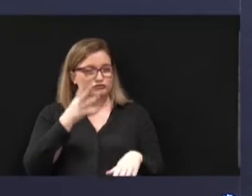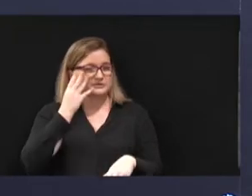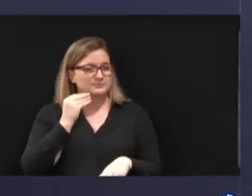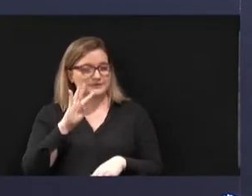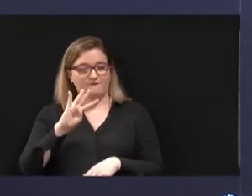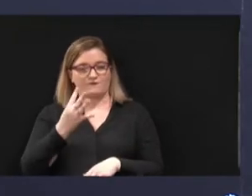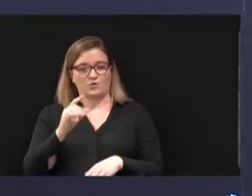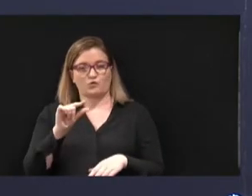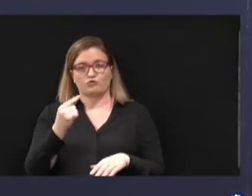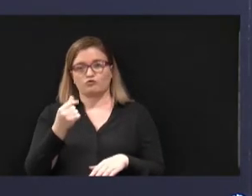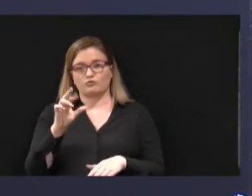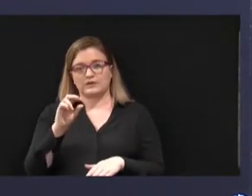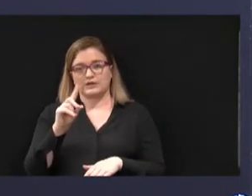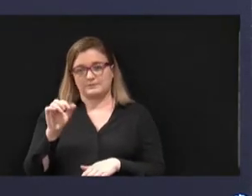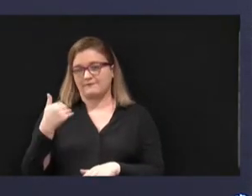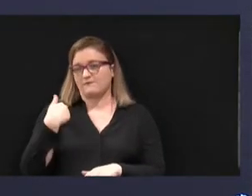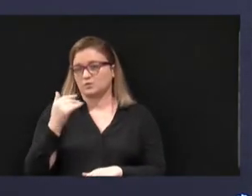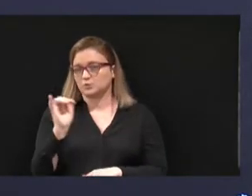before.